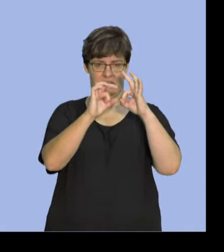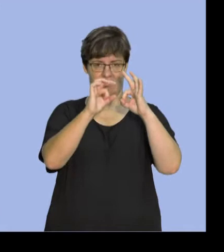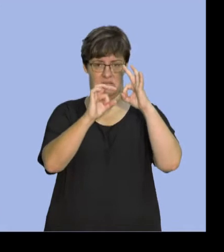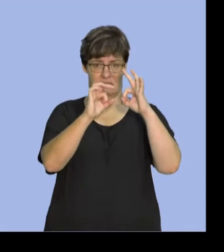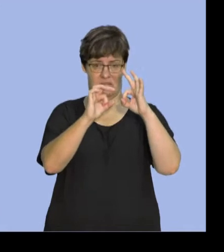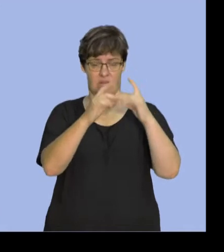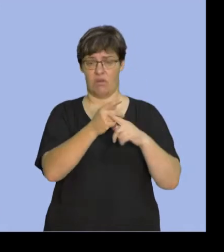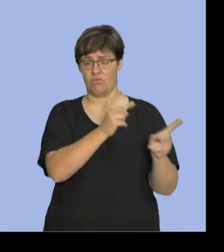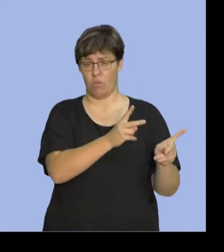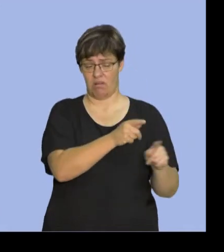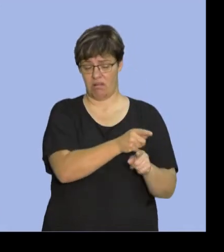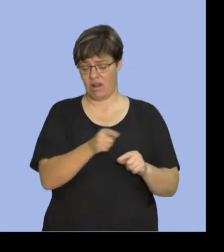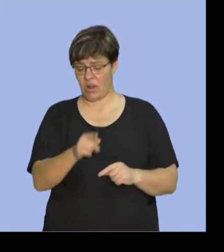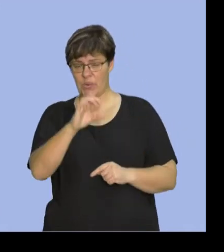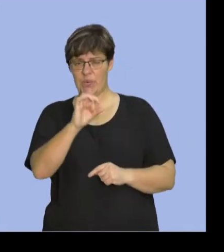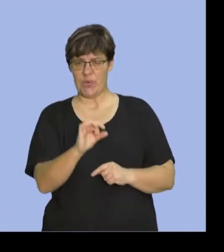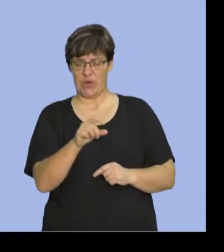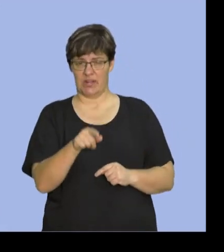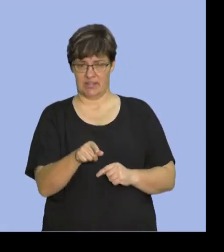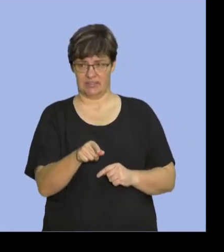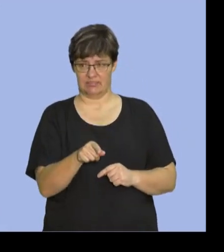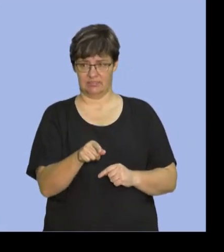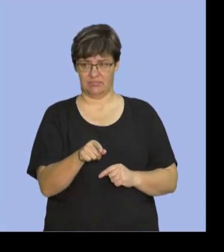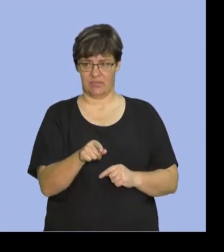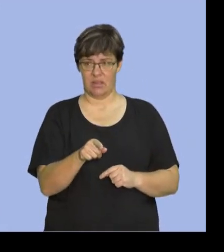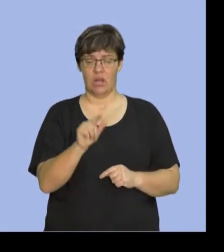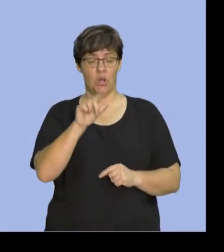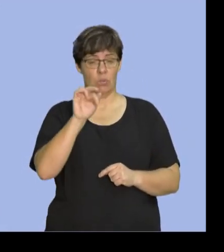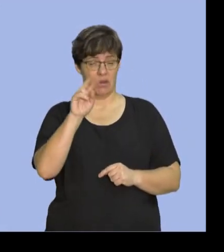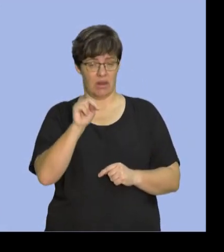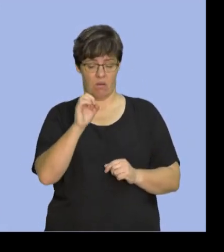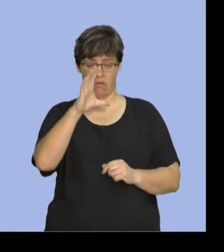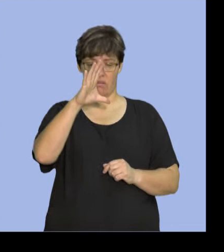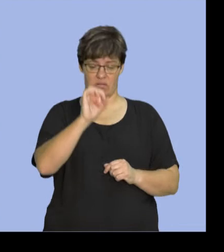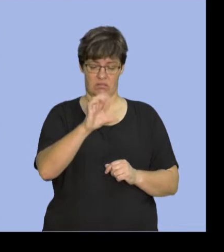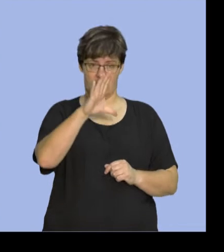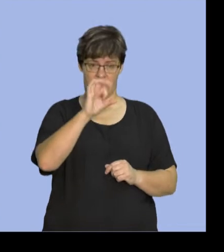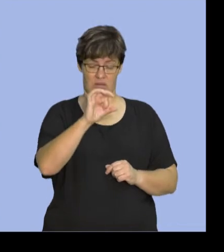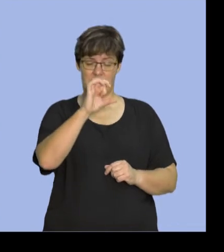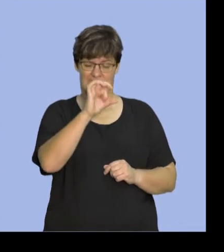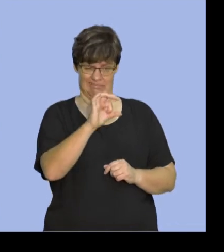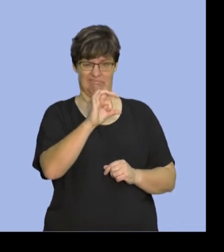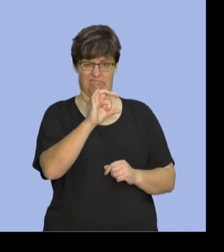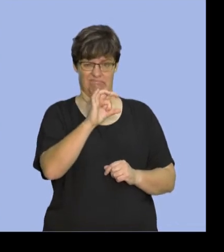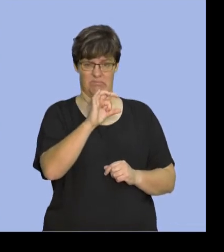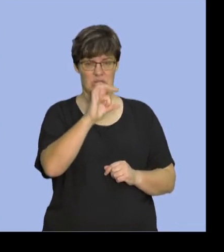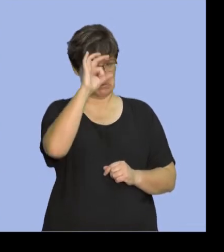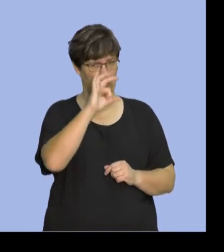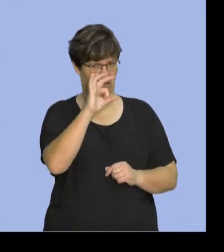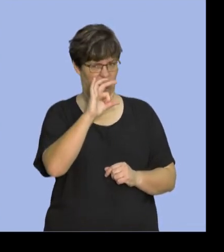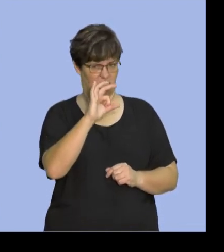normal diagram, to the lumen, which is the opening of the blood vessel, we see that it is significantly